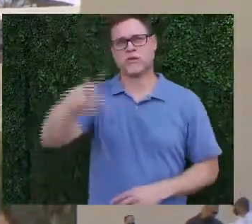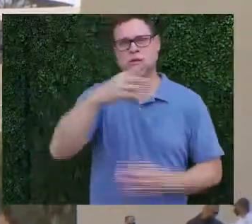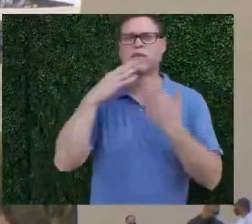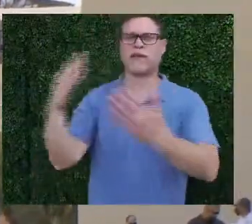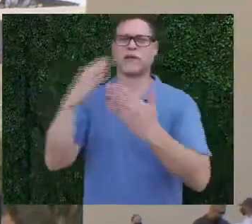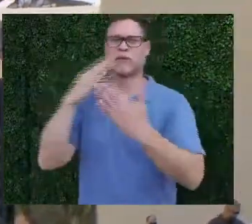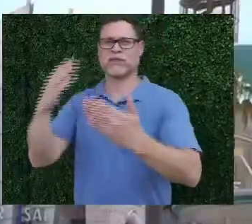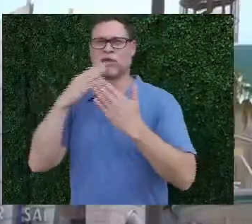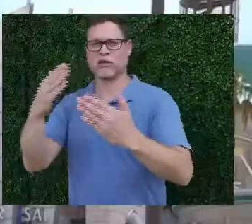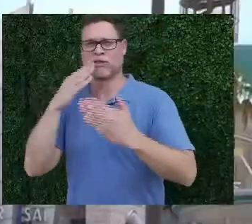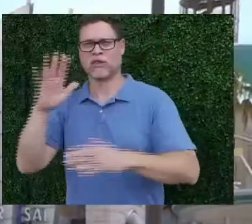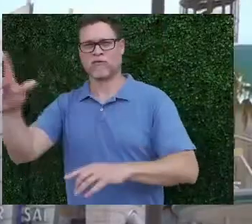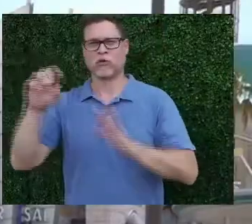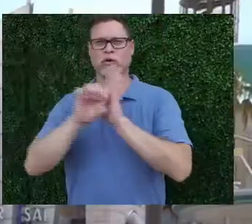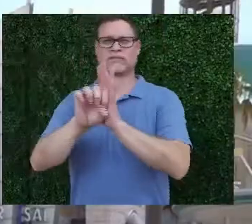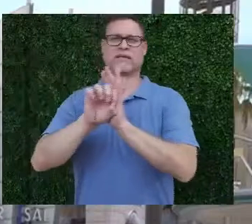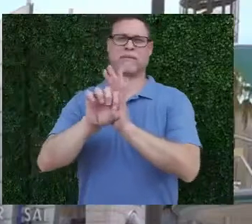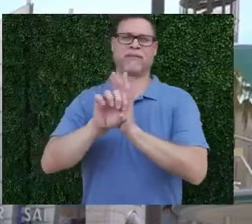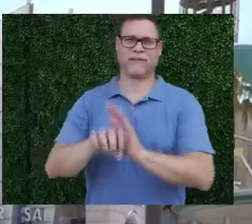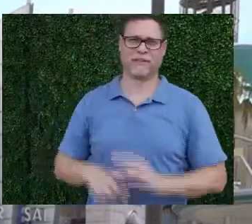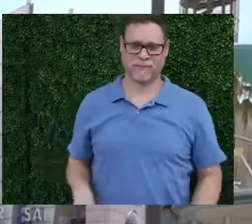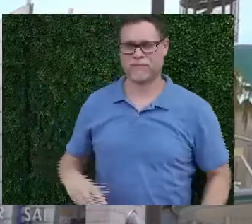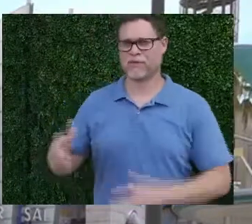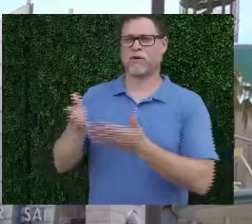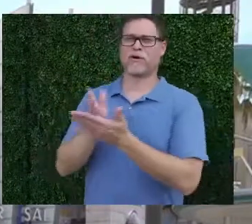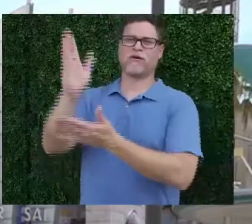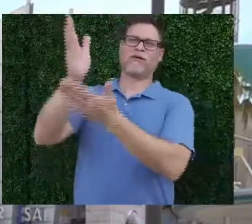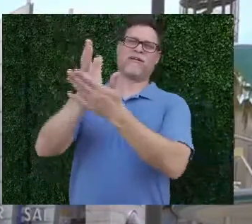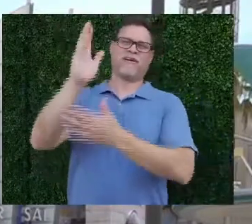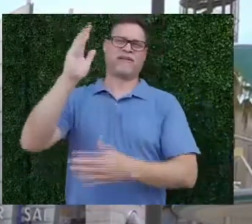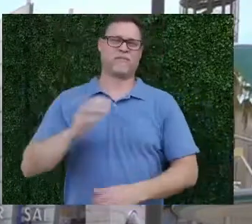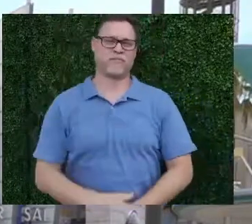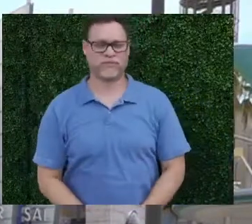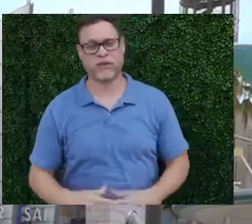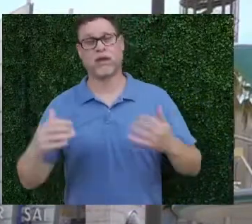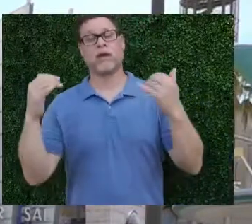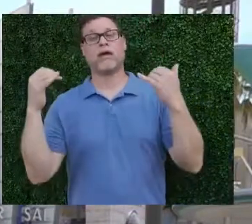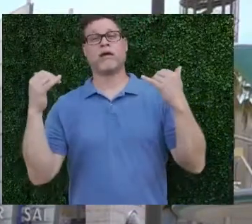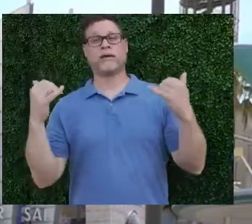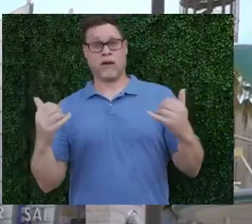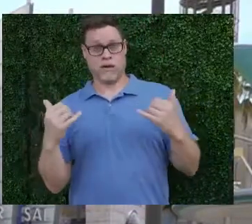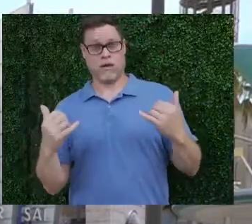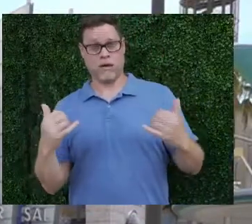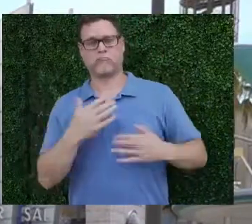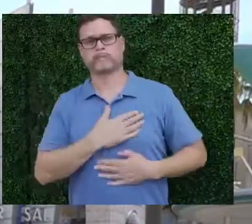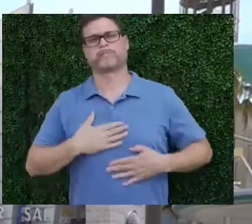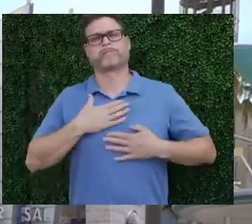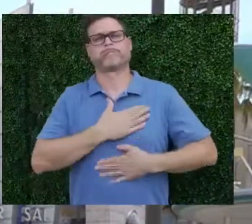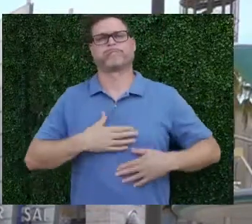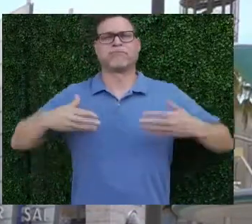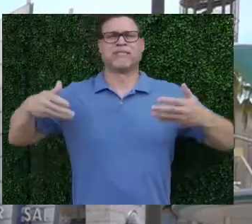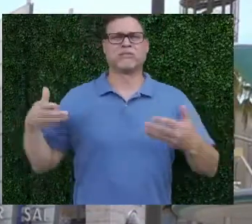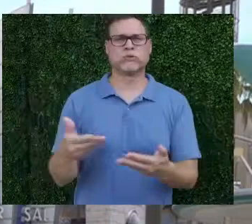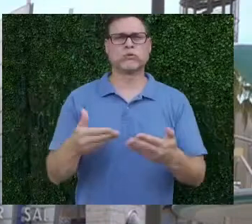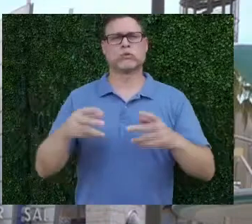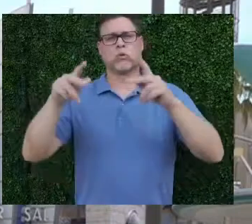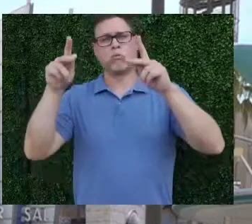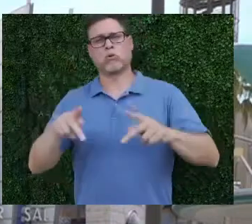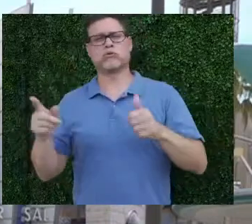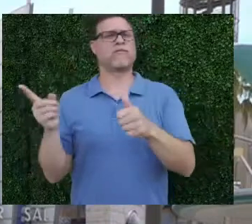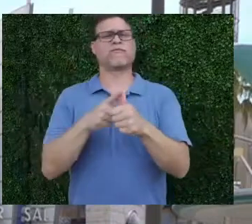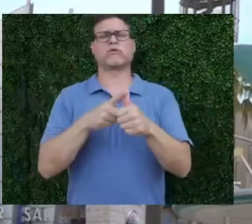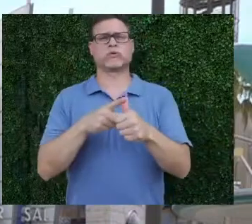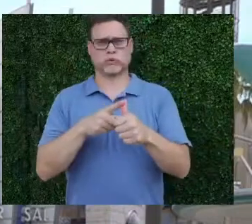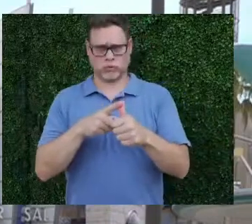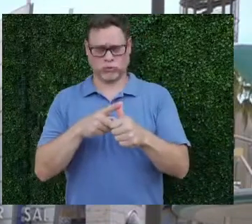here. Thank you for your example. All right. So now I have the pleasure of introducing the person that was the first